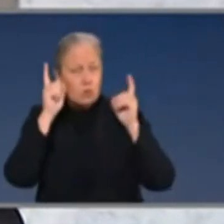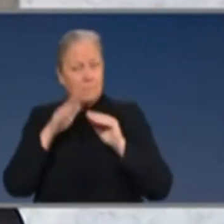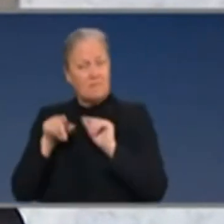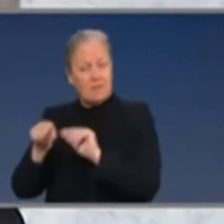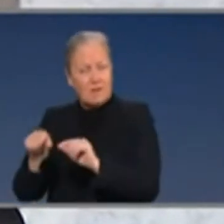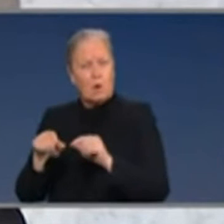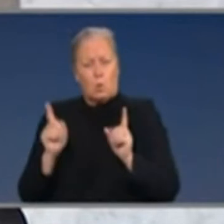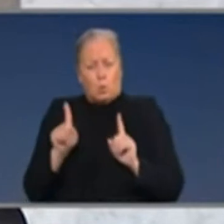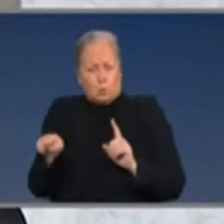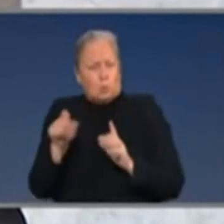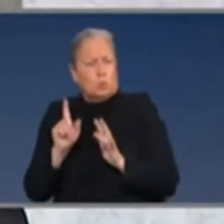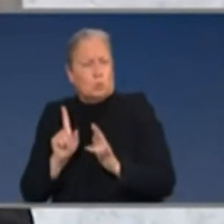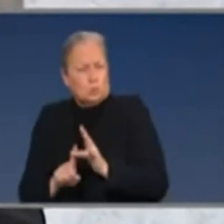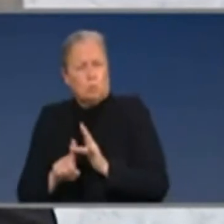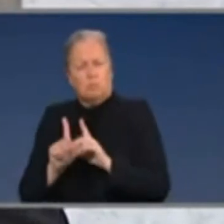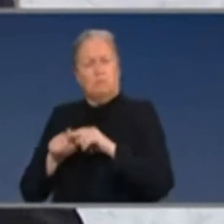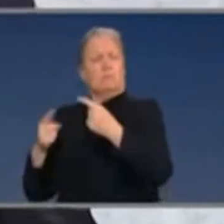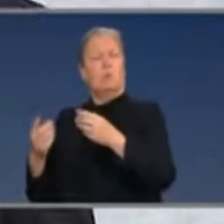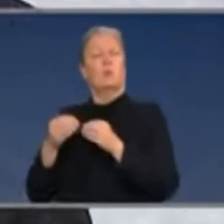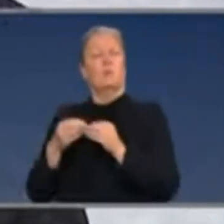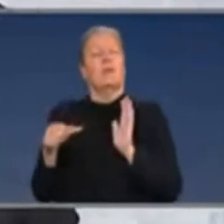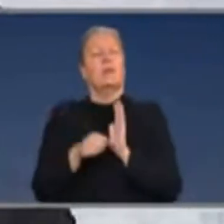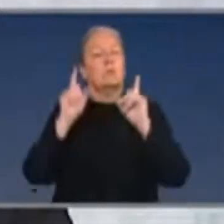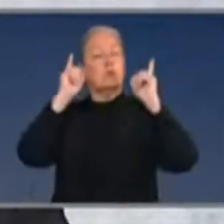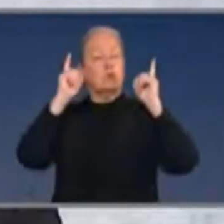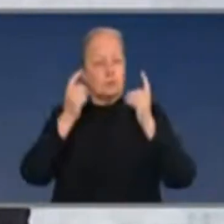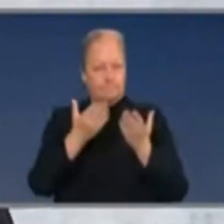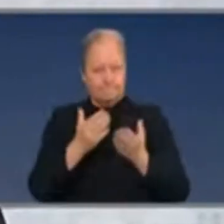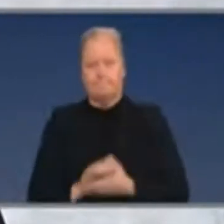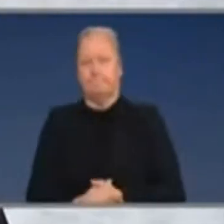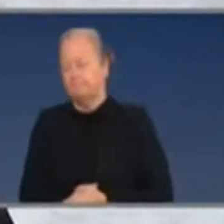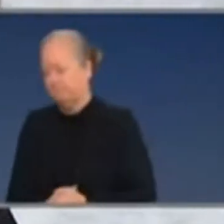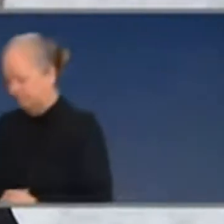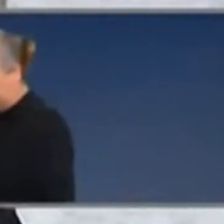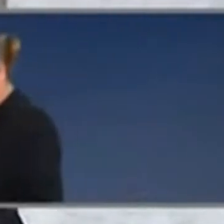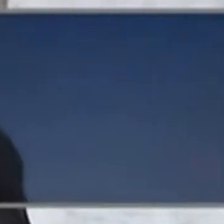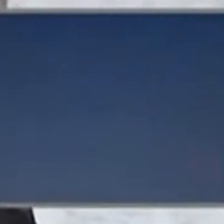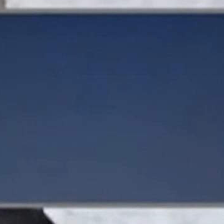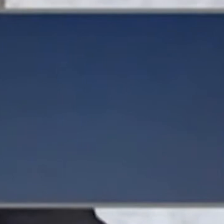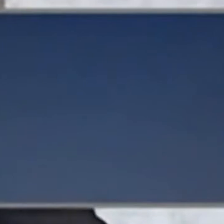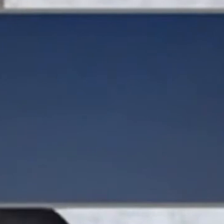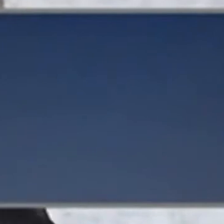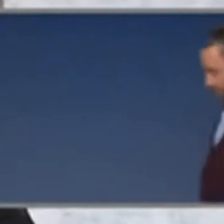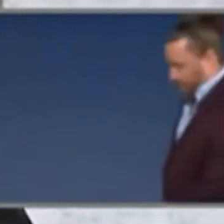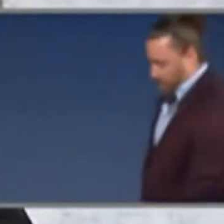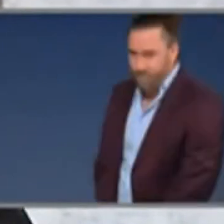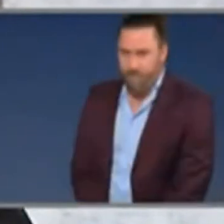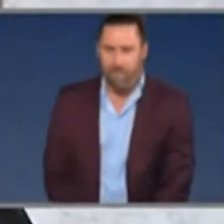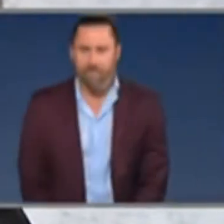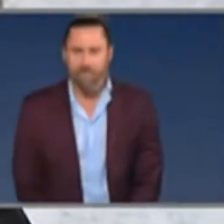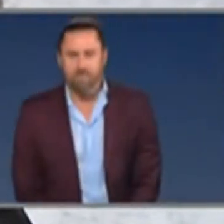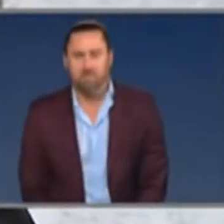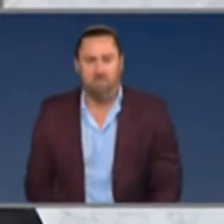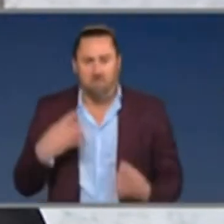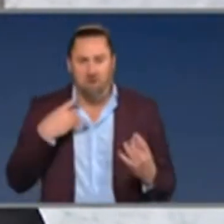more you need to do to counteract that economic downturn? Well, it doesn't surprise me, and we actually flagged that would be the case from these very